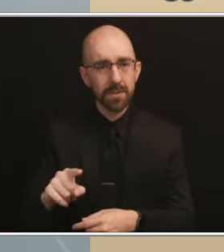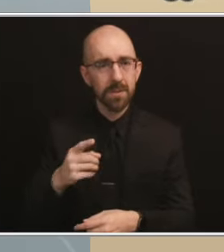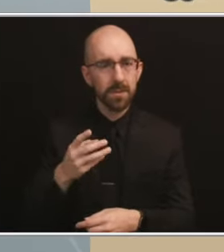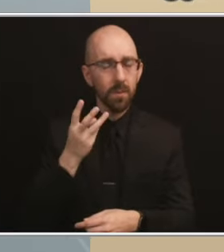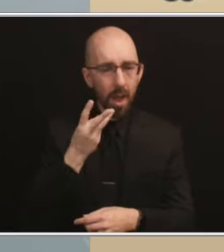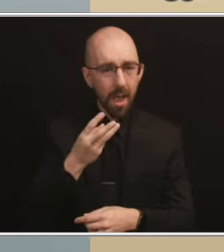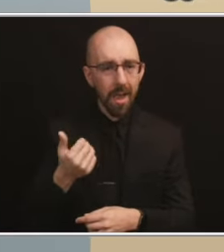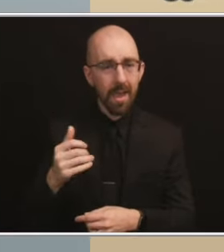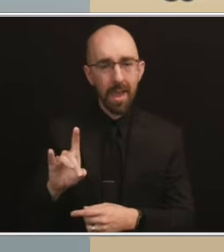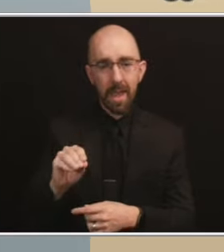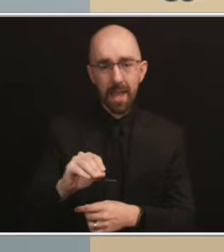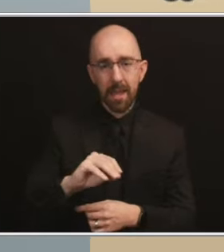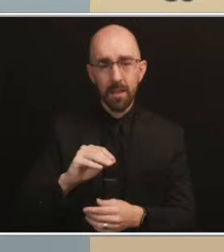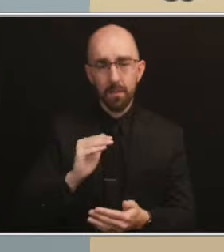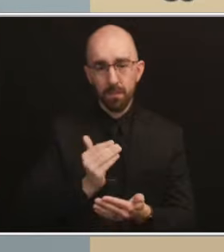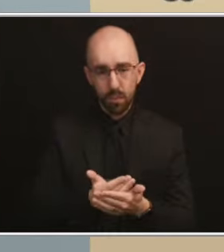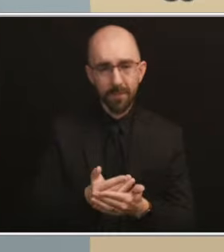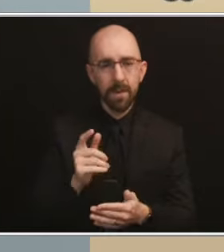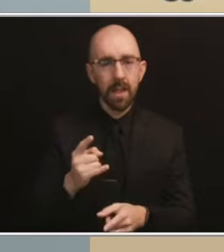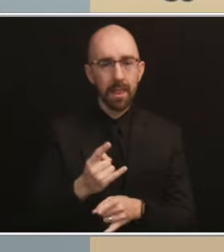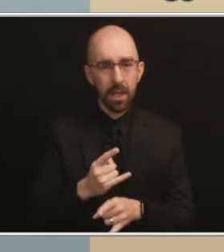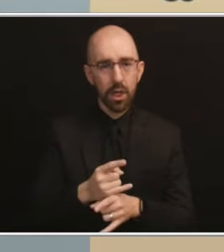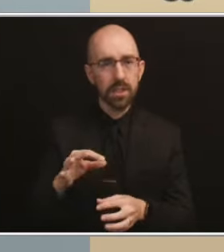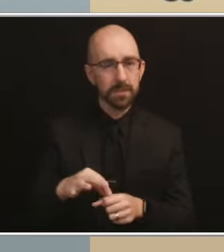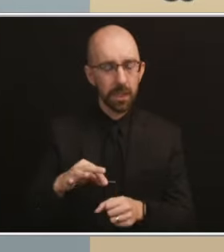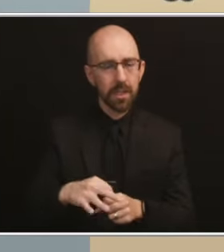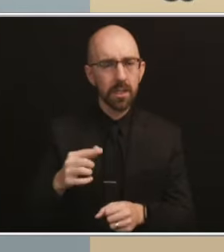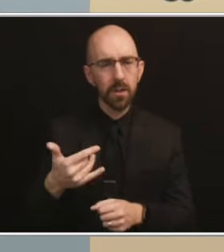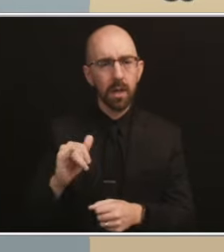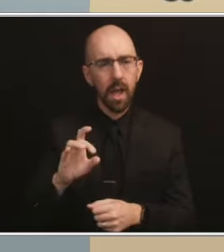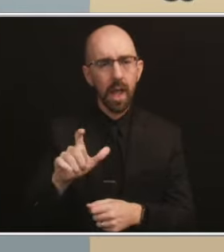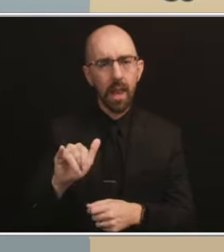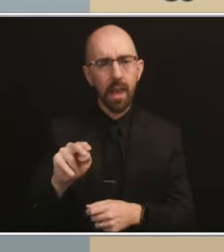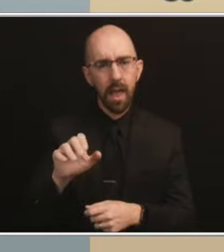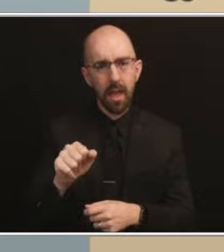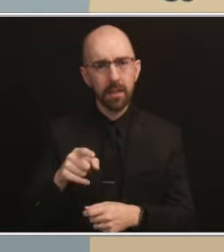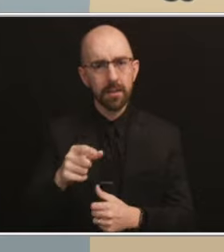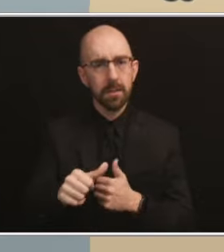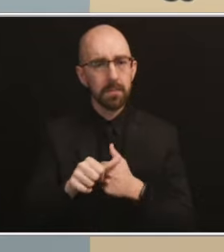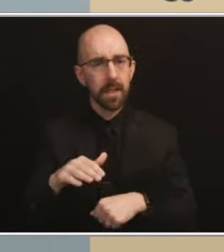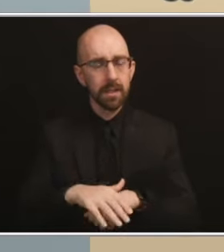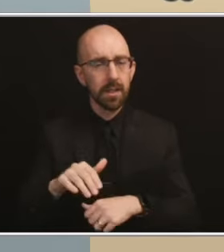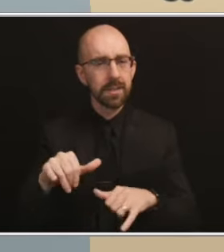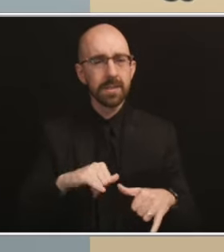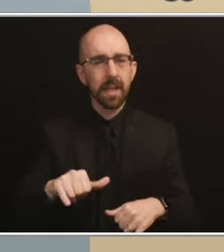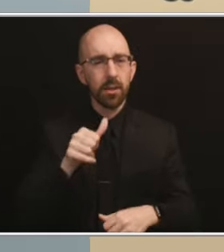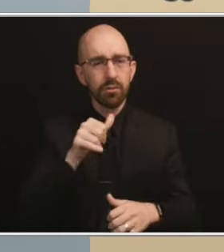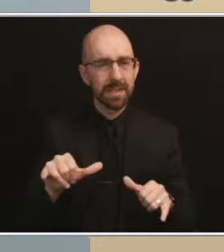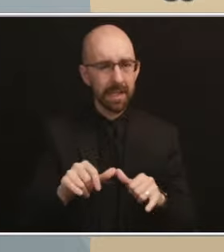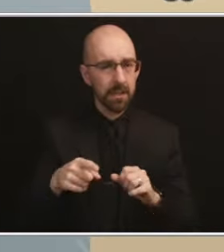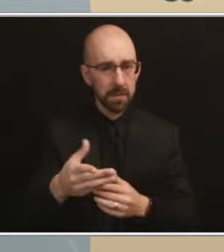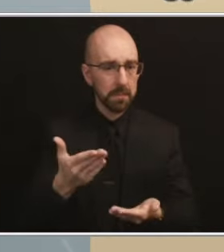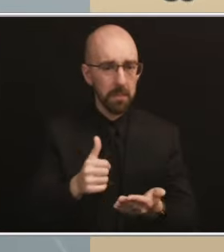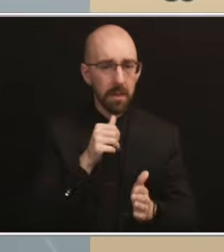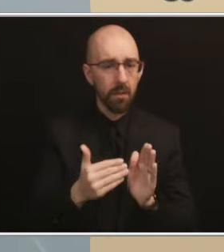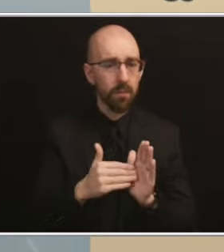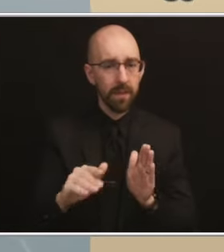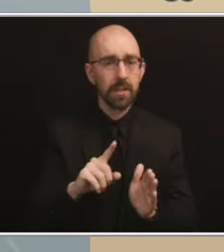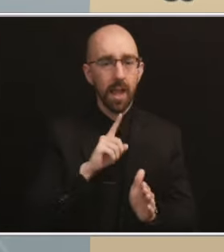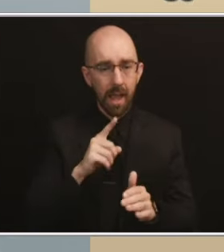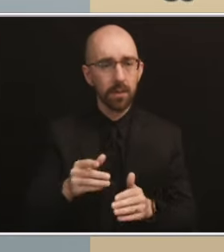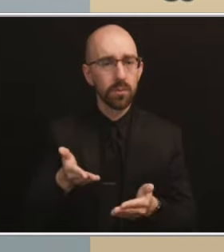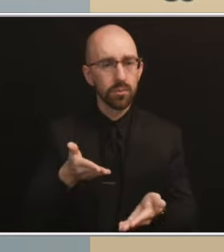proof liquor or spirits. So guidelines are based on these standard drink sizes, but this may not reflect the actual serving sizes, of course,